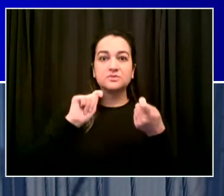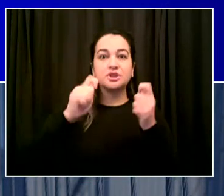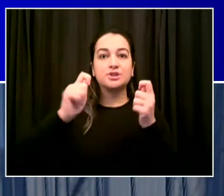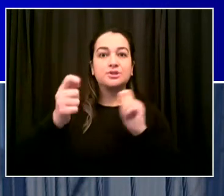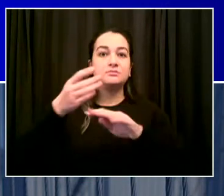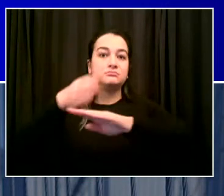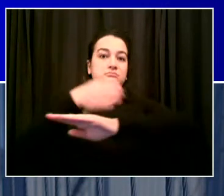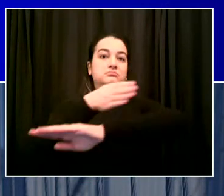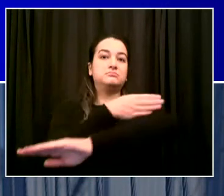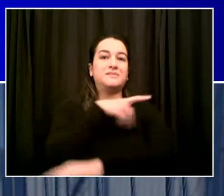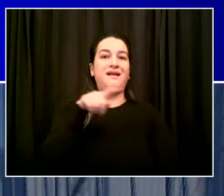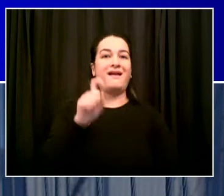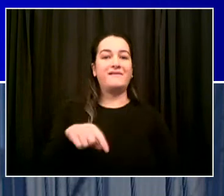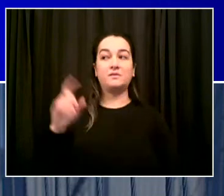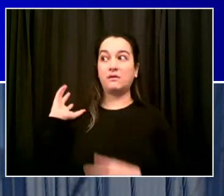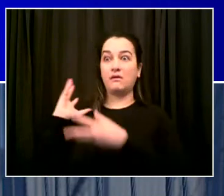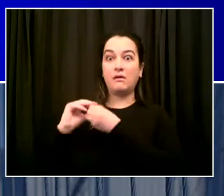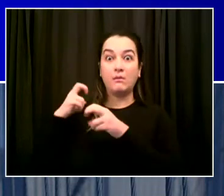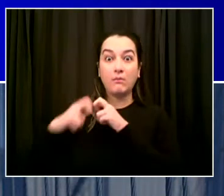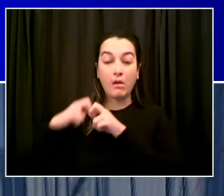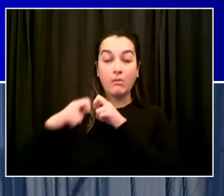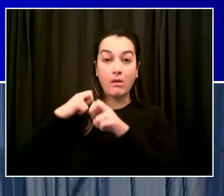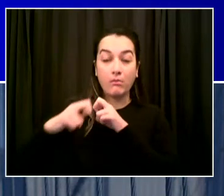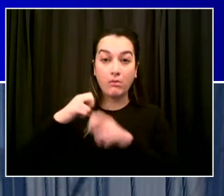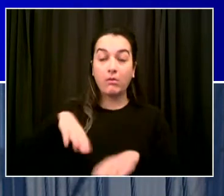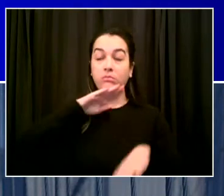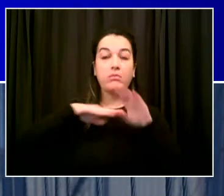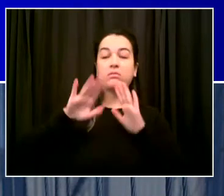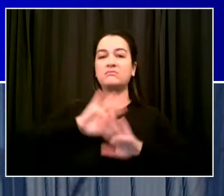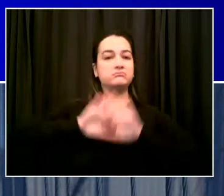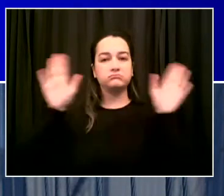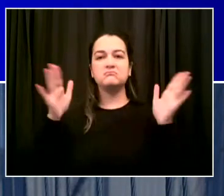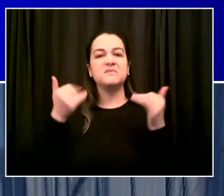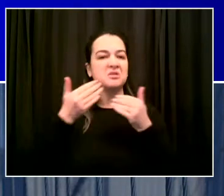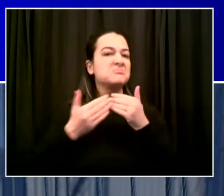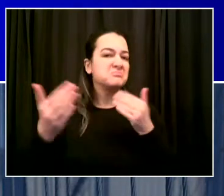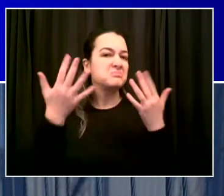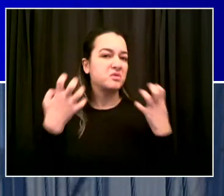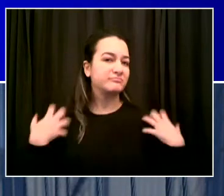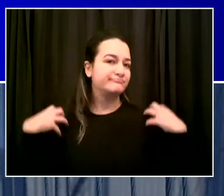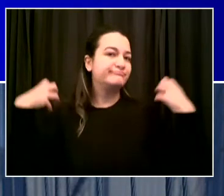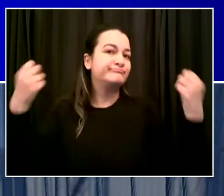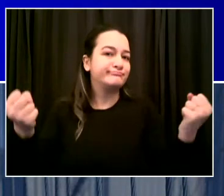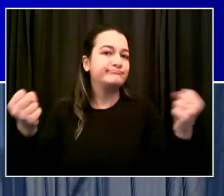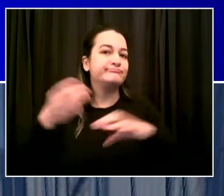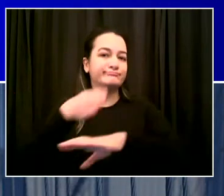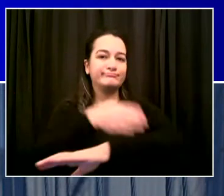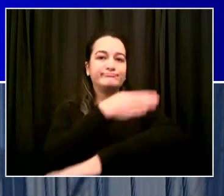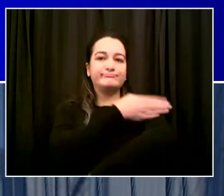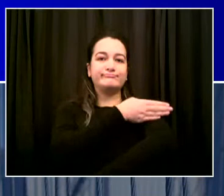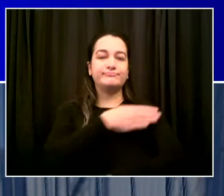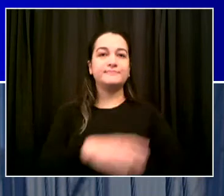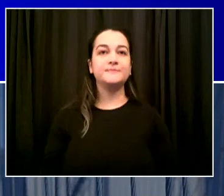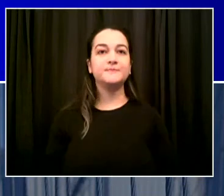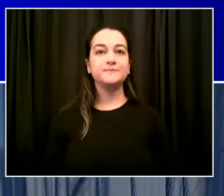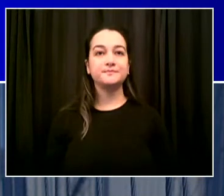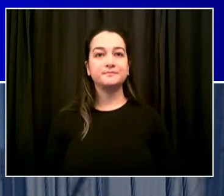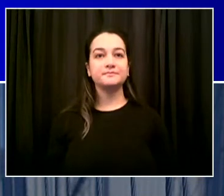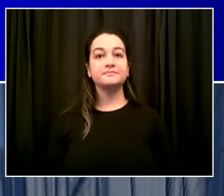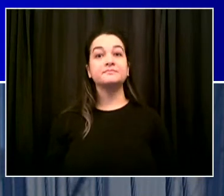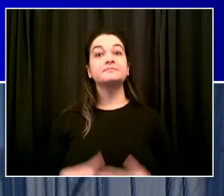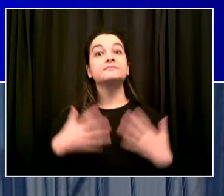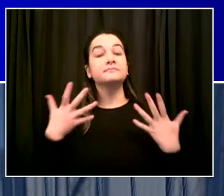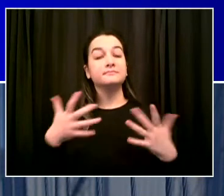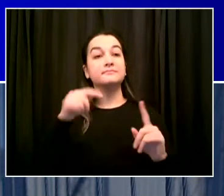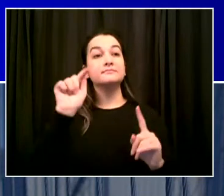city, including one of the most essential elements of life in the city, how we get around, how we get to work, how we get to our